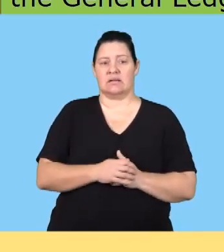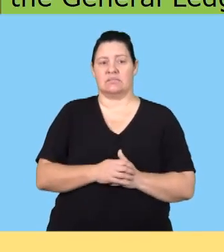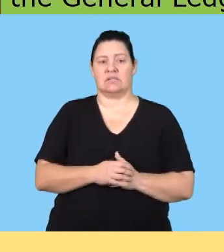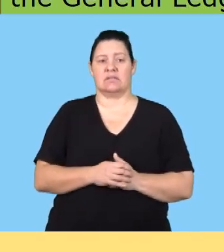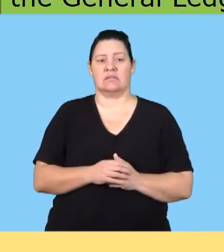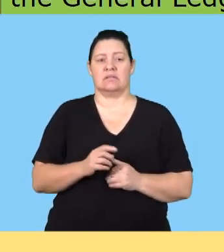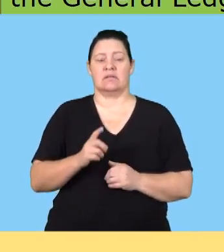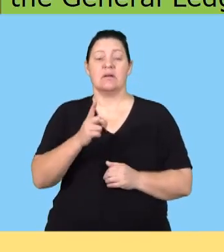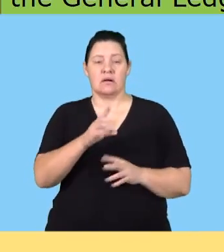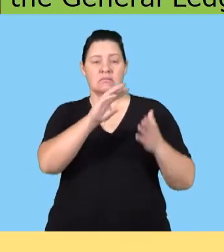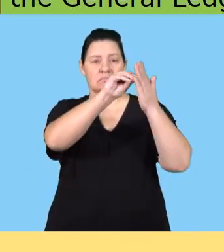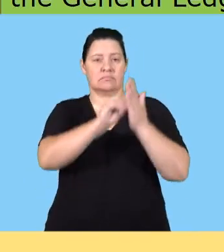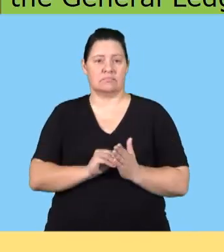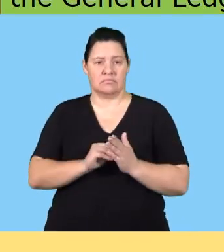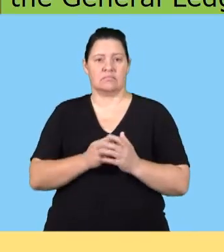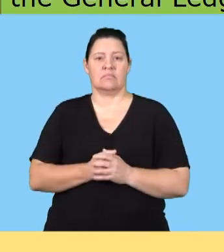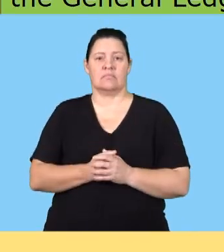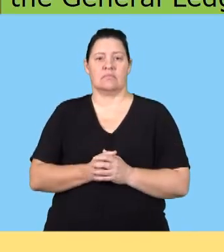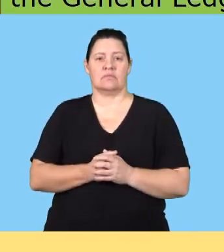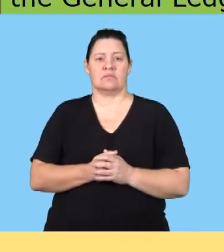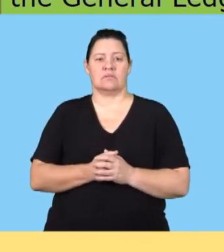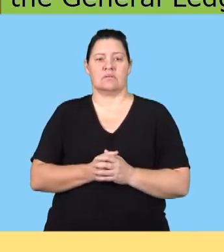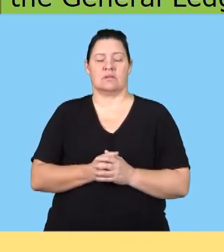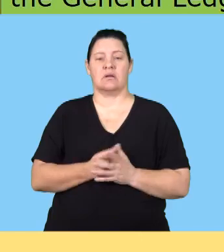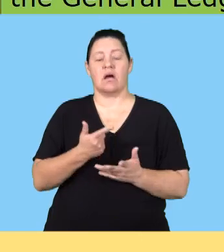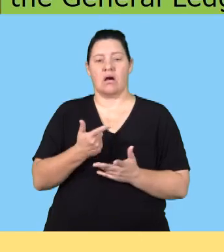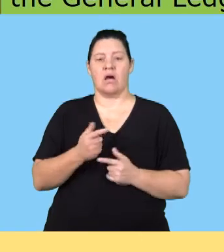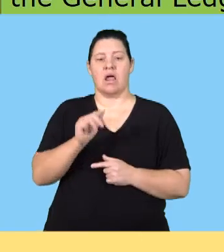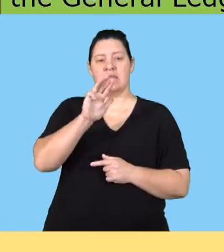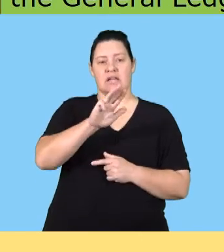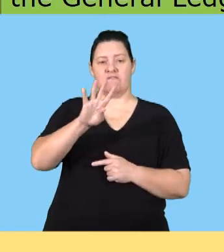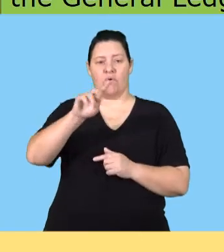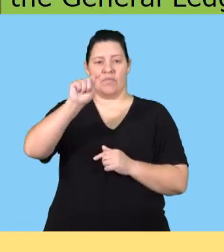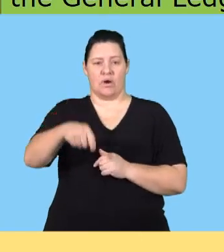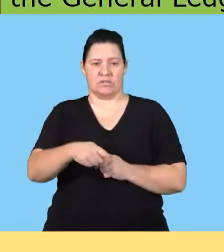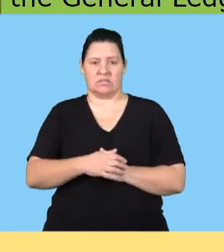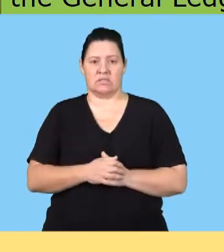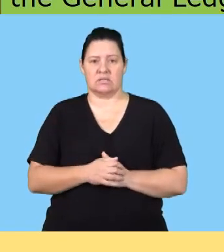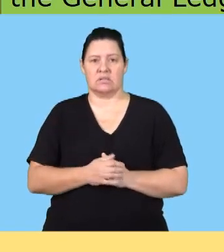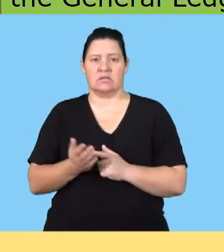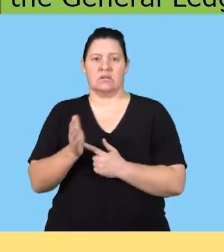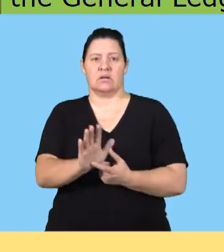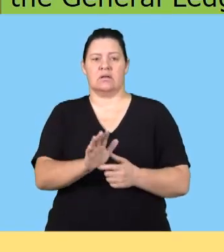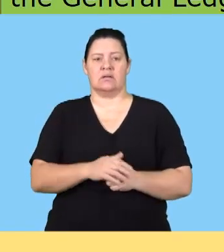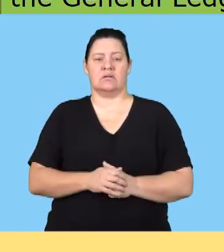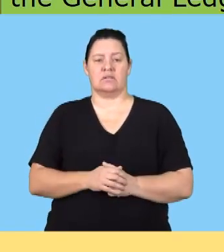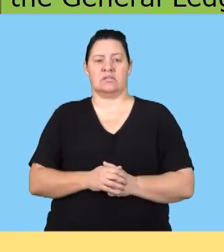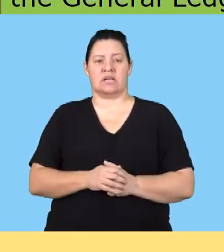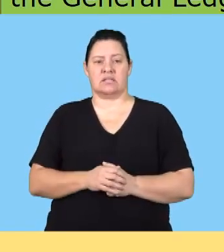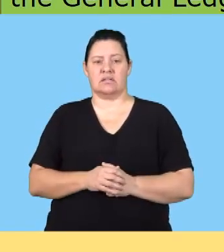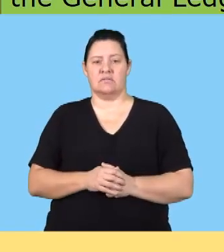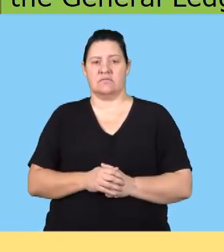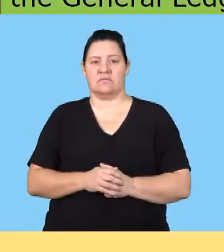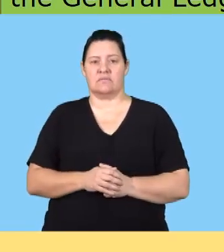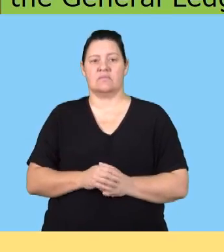balance brought down, is the 94,000 that I've just shown you. My balance